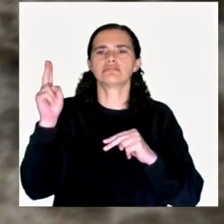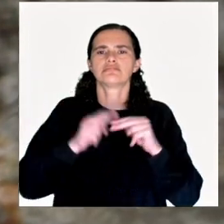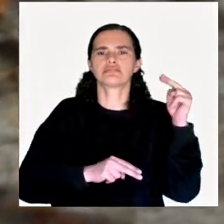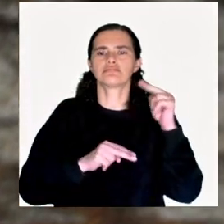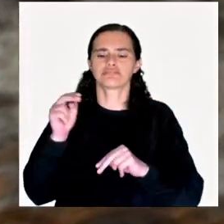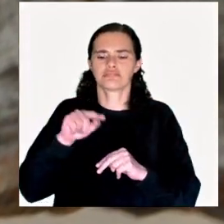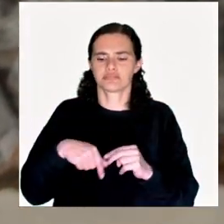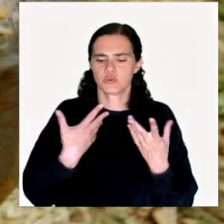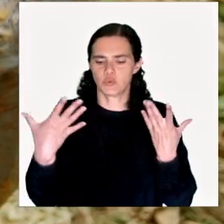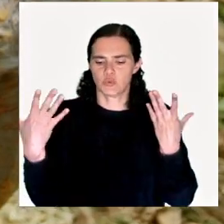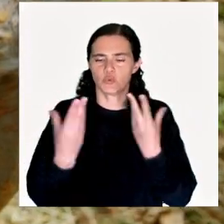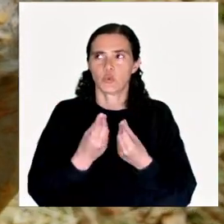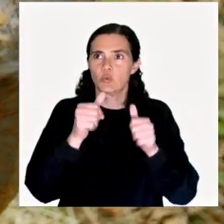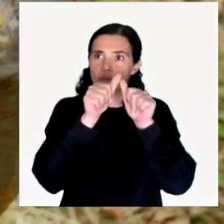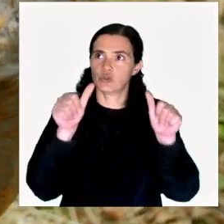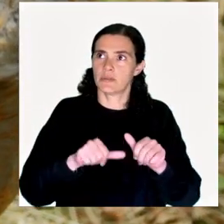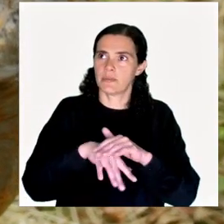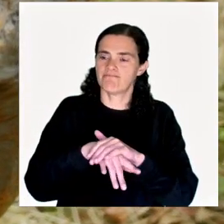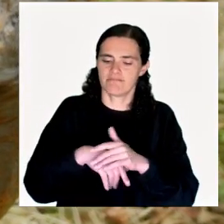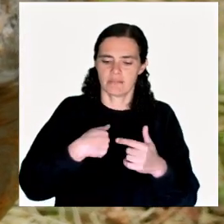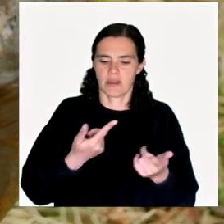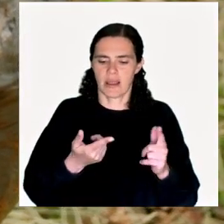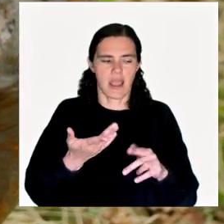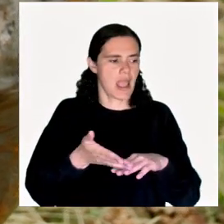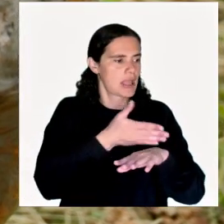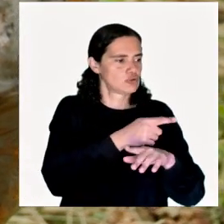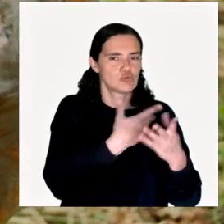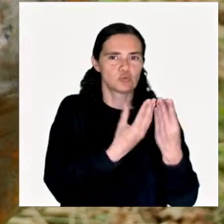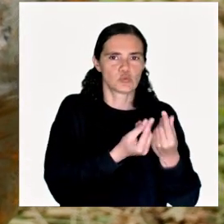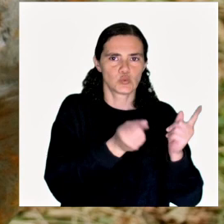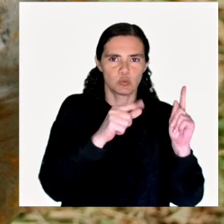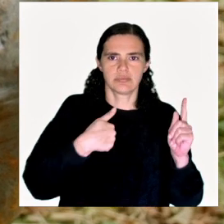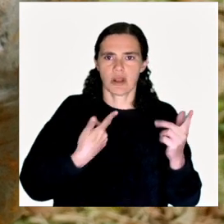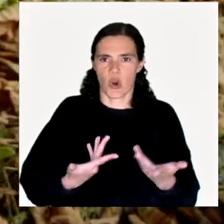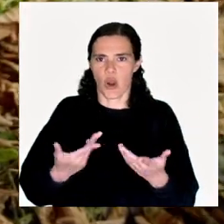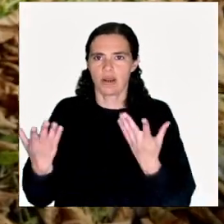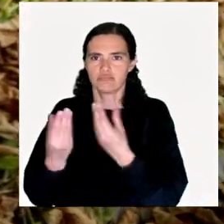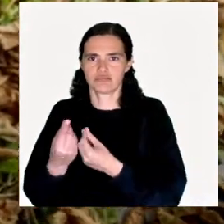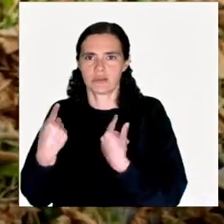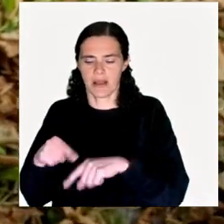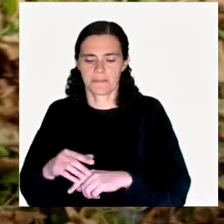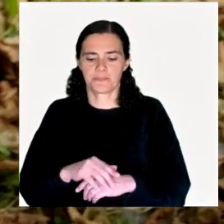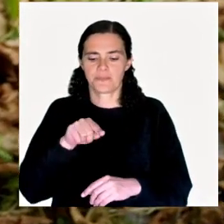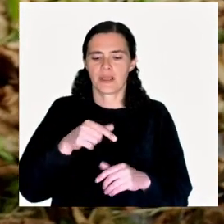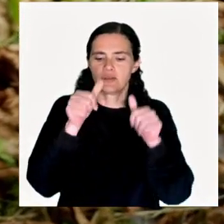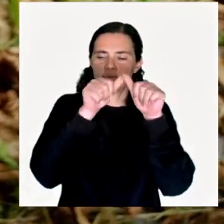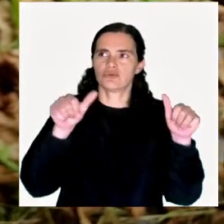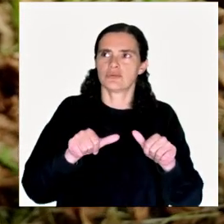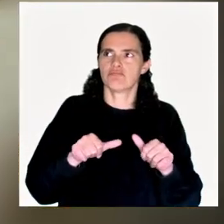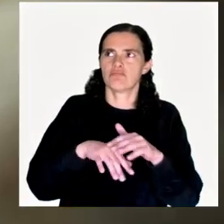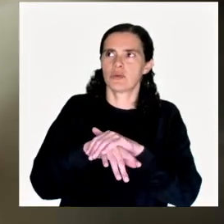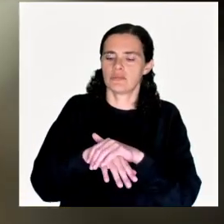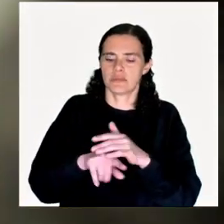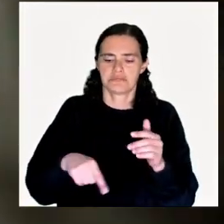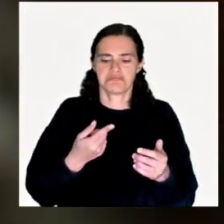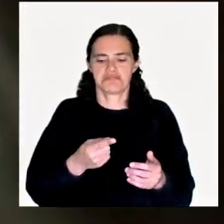bringing together root systems that do not belong together. root systems that do not